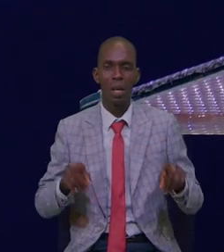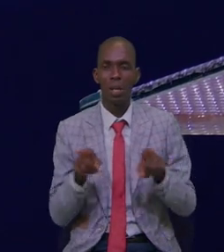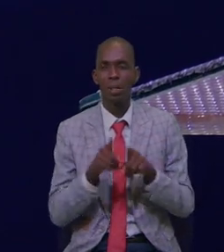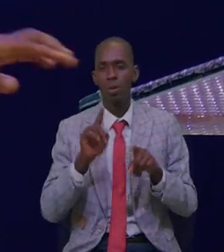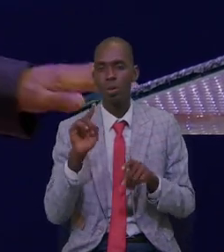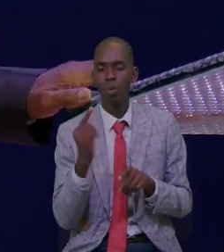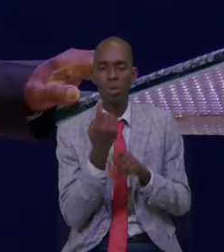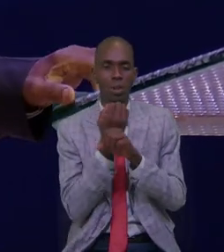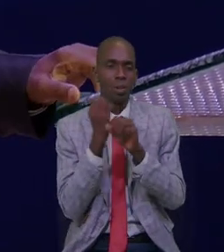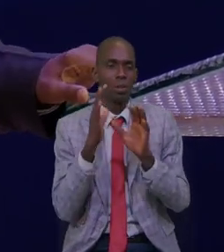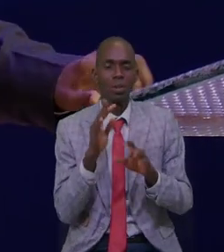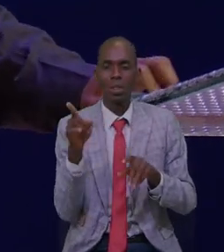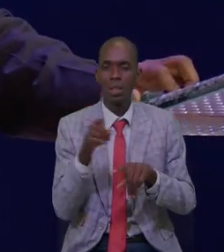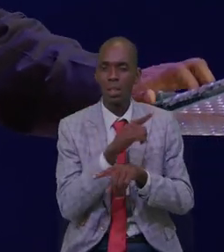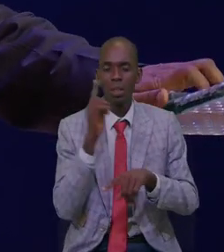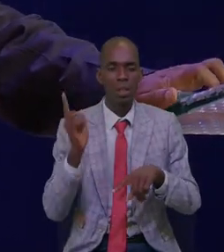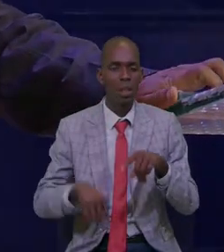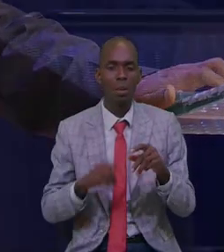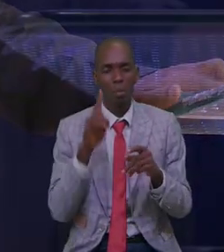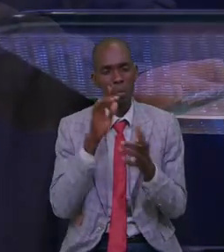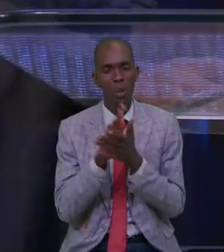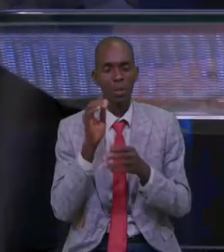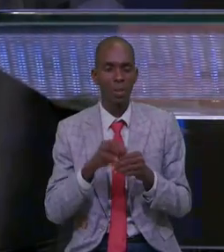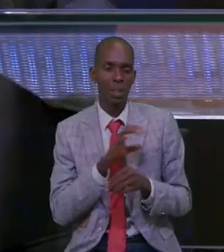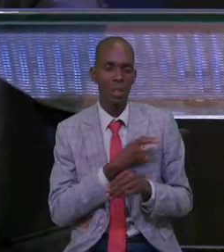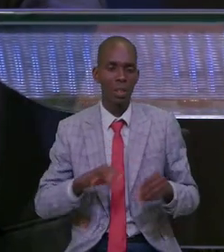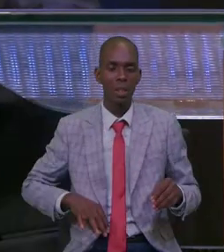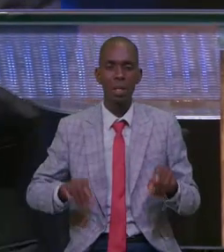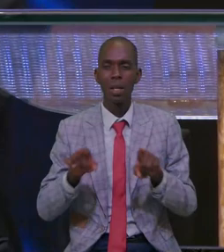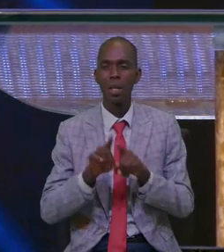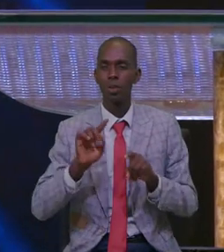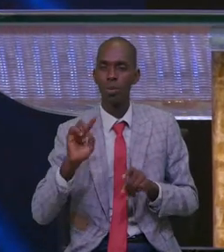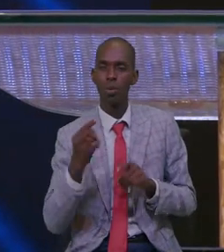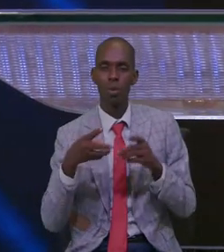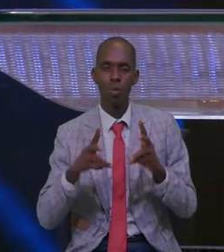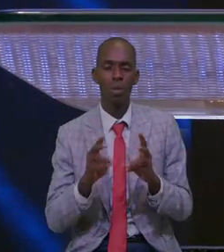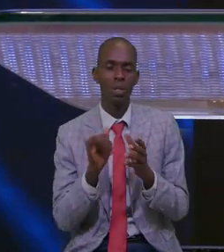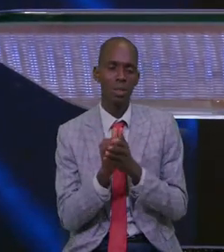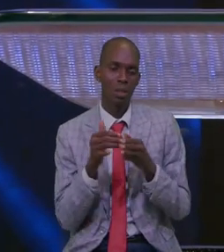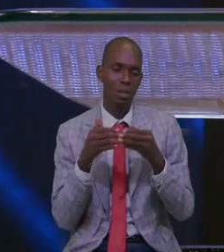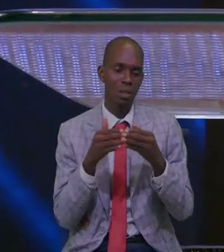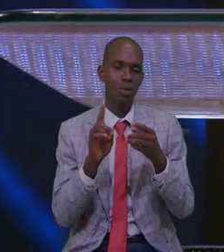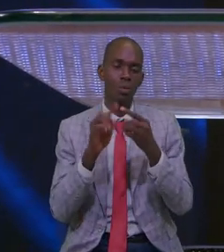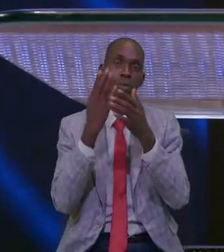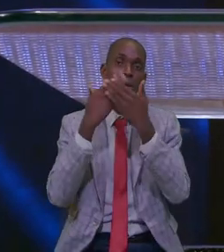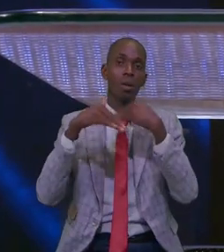couldn't believe in him as the only way that leads to heaven. But blessed are the people who have seen that